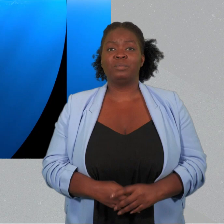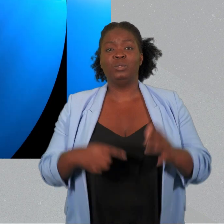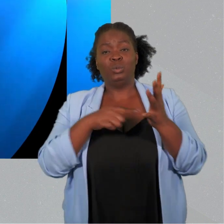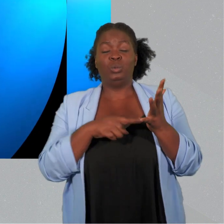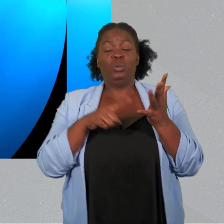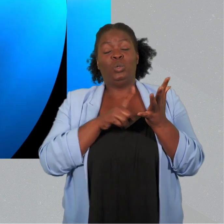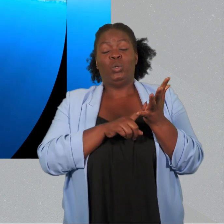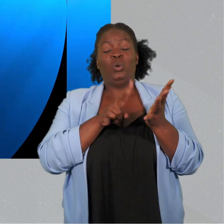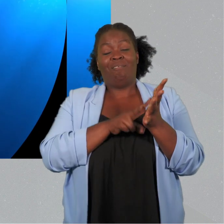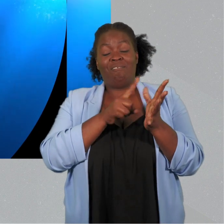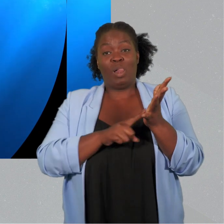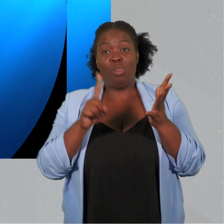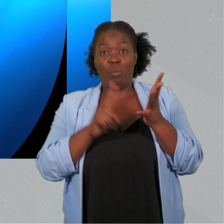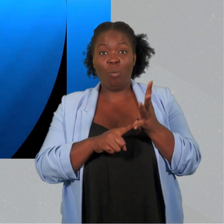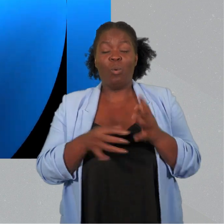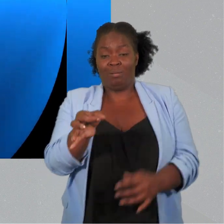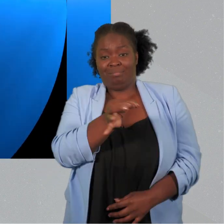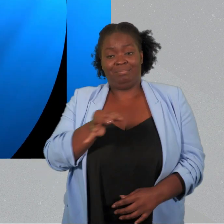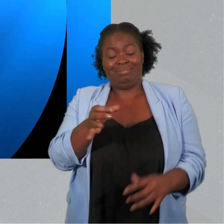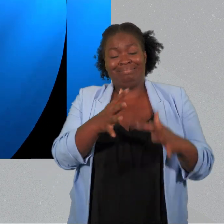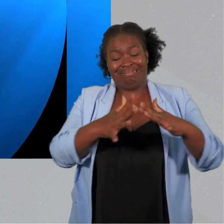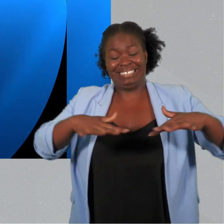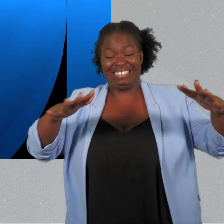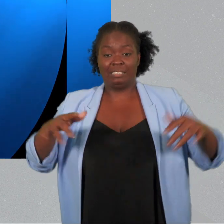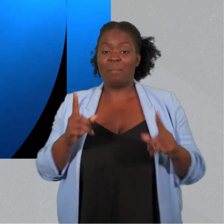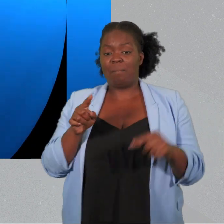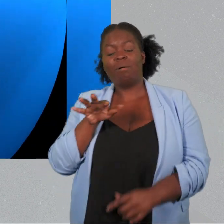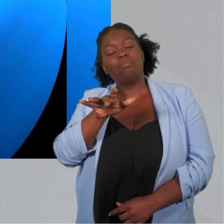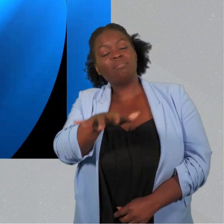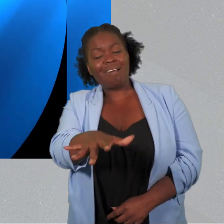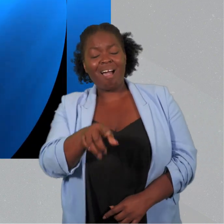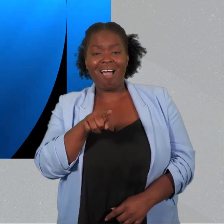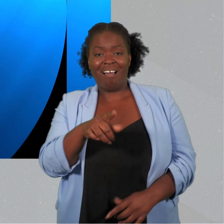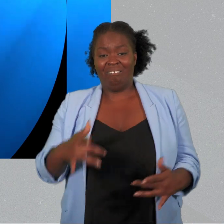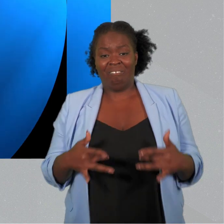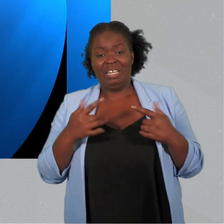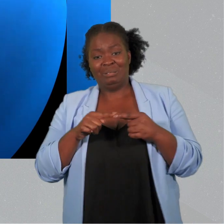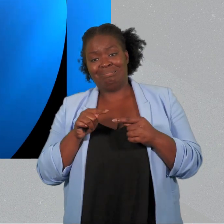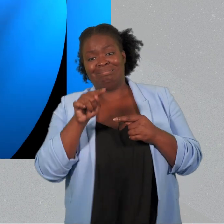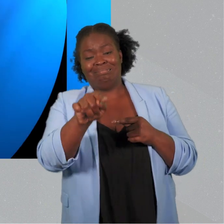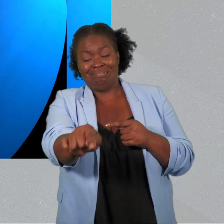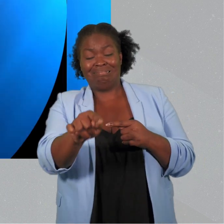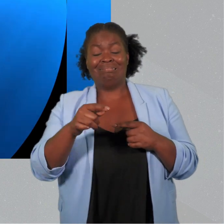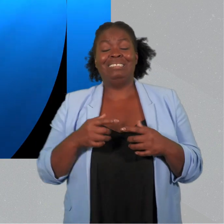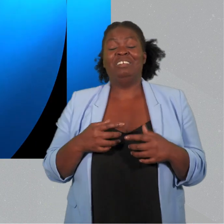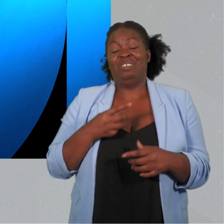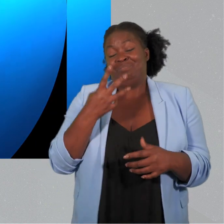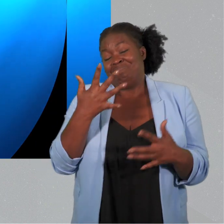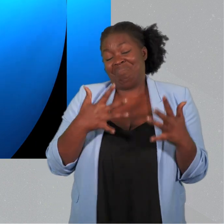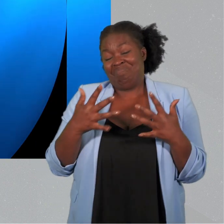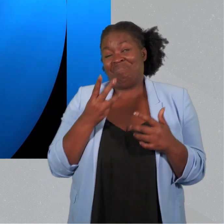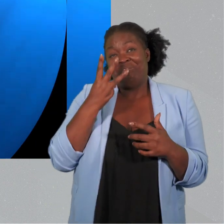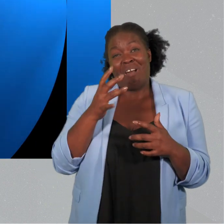Tuvalu is an island in the Pacific. The people from Tuvalu feel that they will not have somewhere to live, an island to live